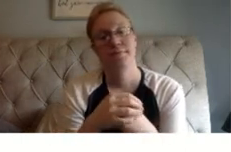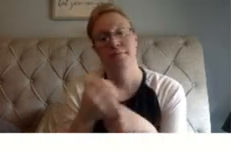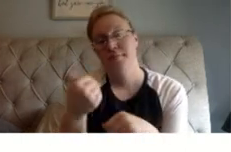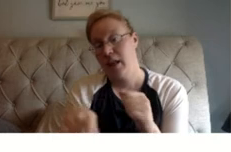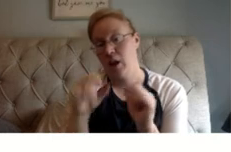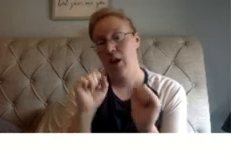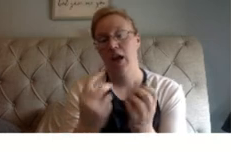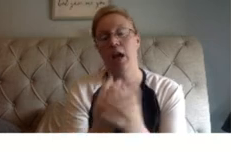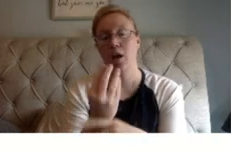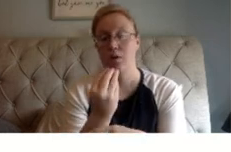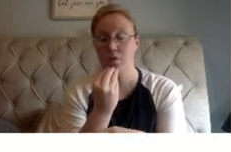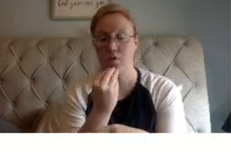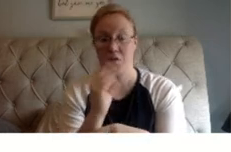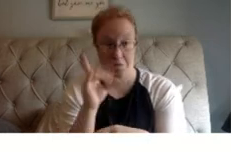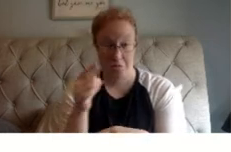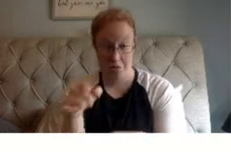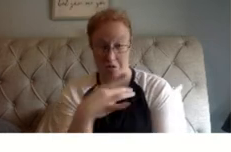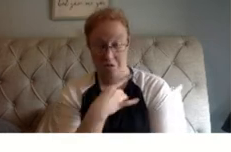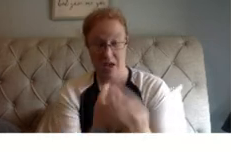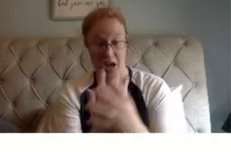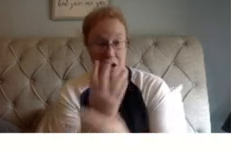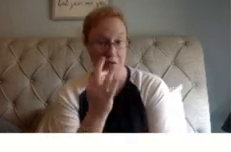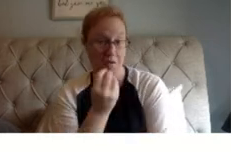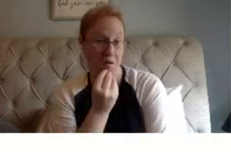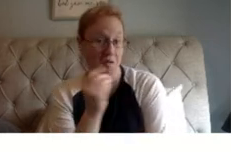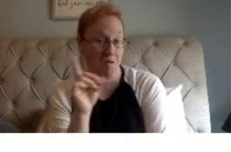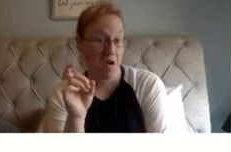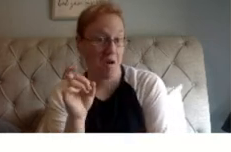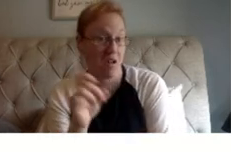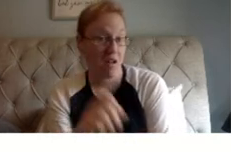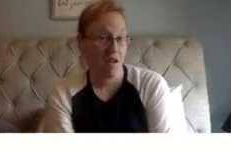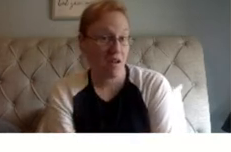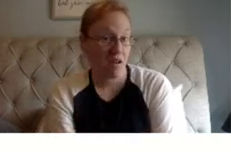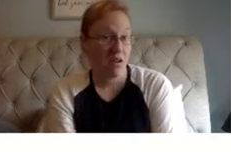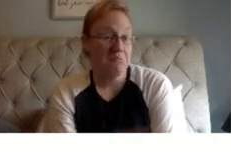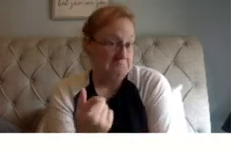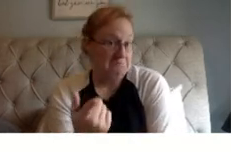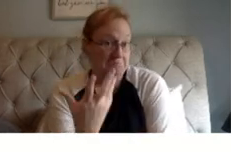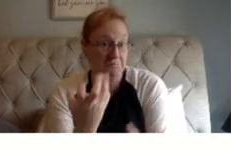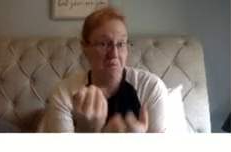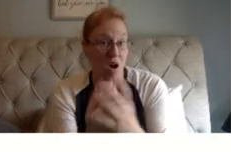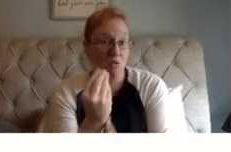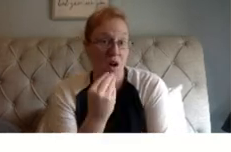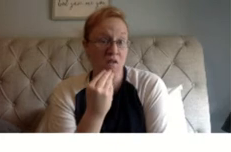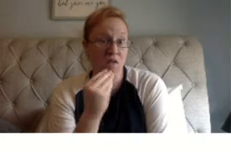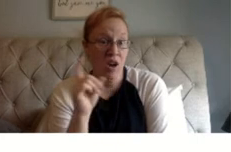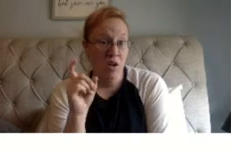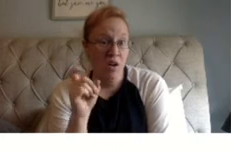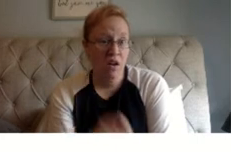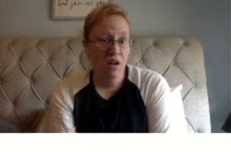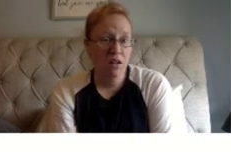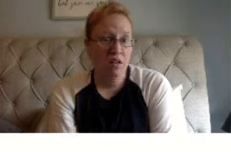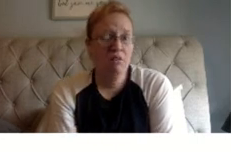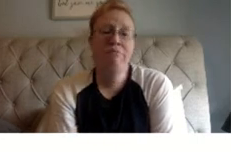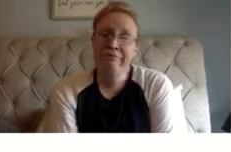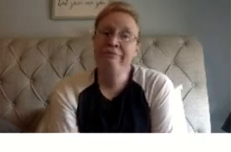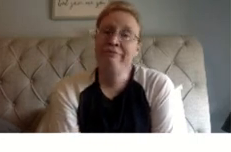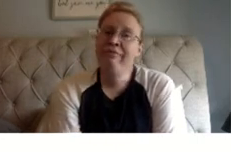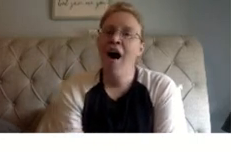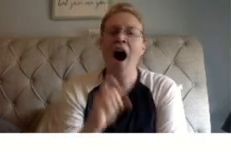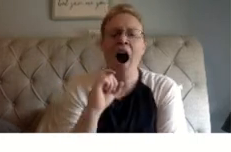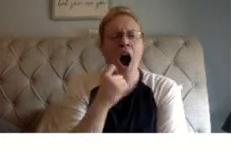Anyone can grow food. Would you like to grow food? Would you guys like to grow some food? Yeah, it's